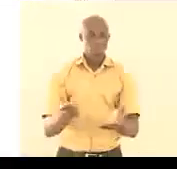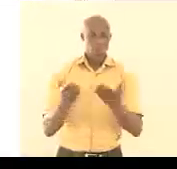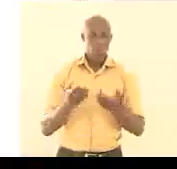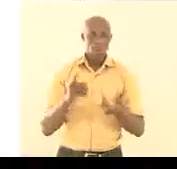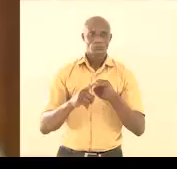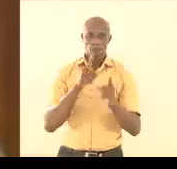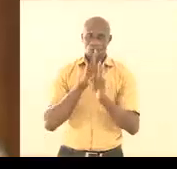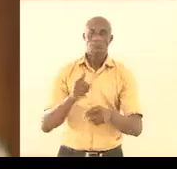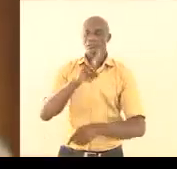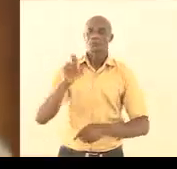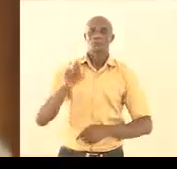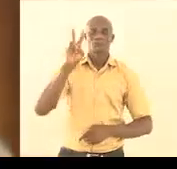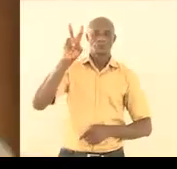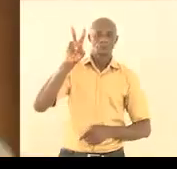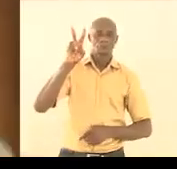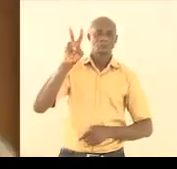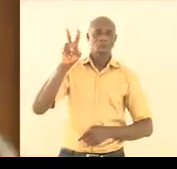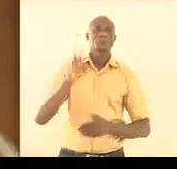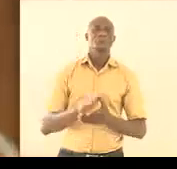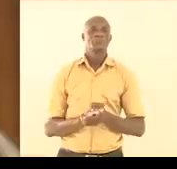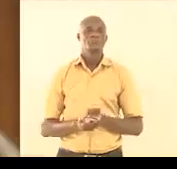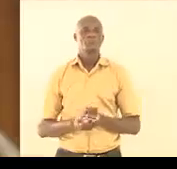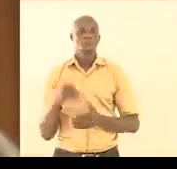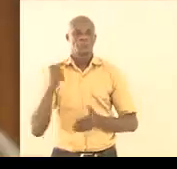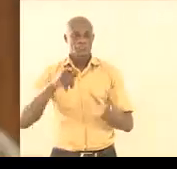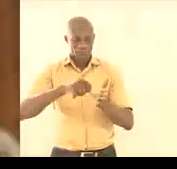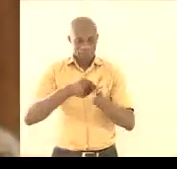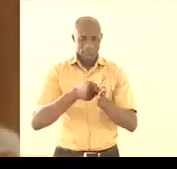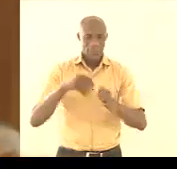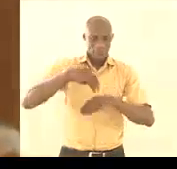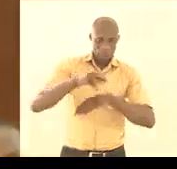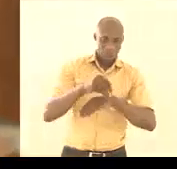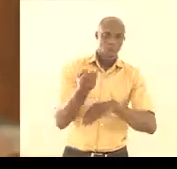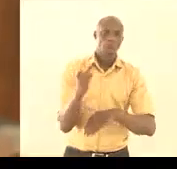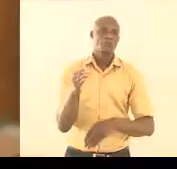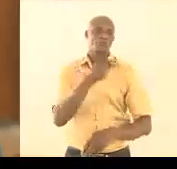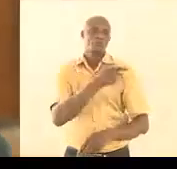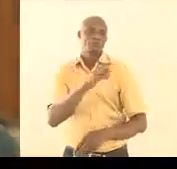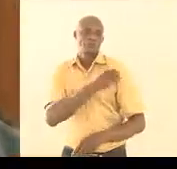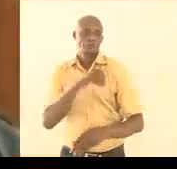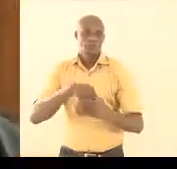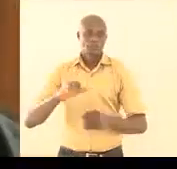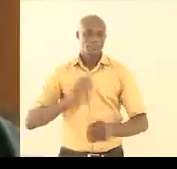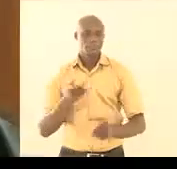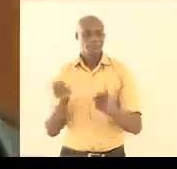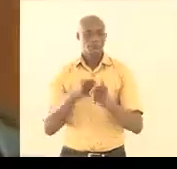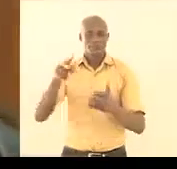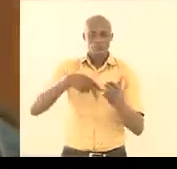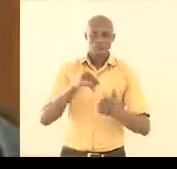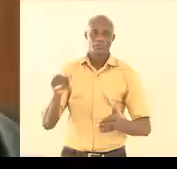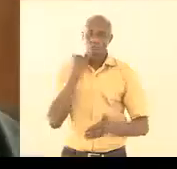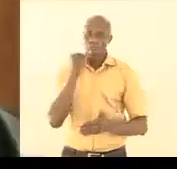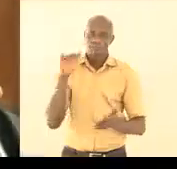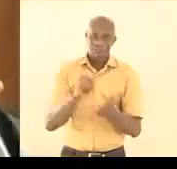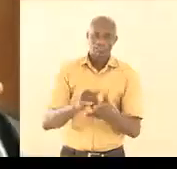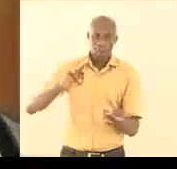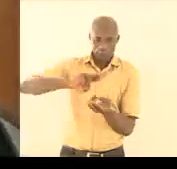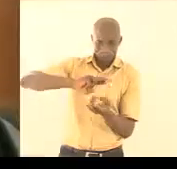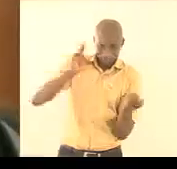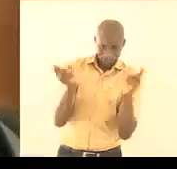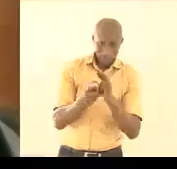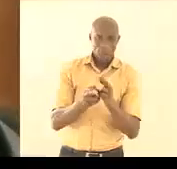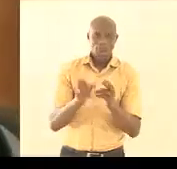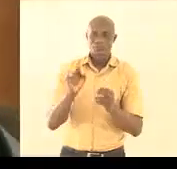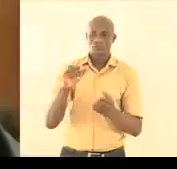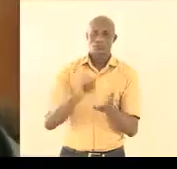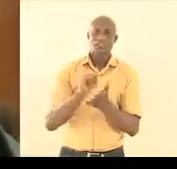I want to answer question 2. Okay. The key message of St. Peter in our first reading is that repent